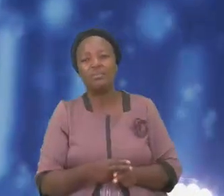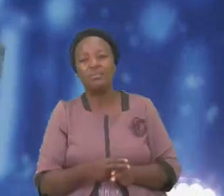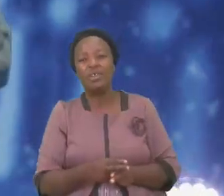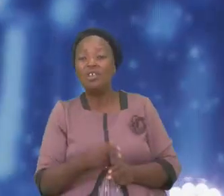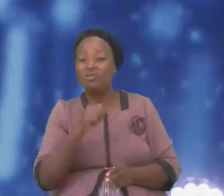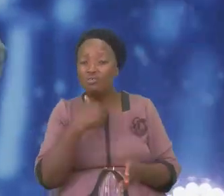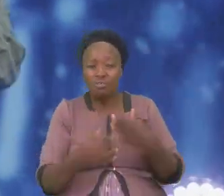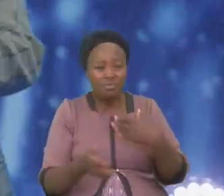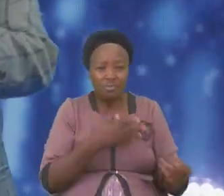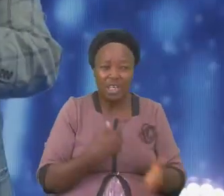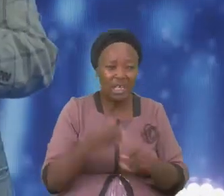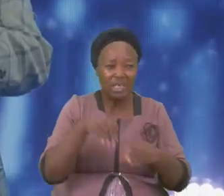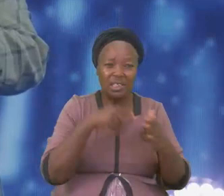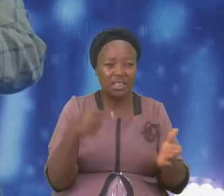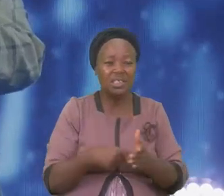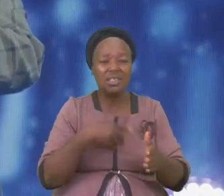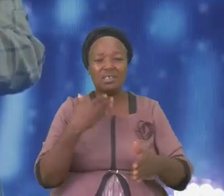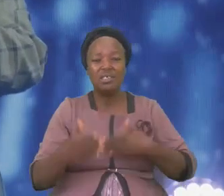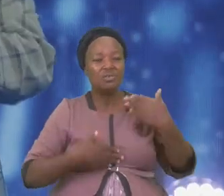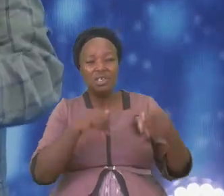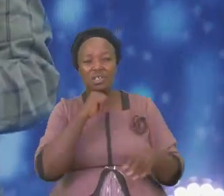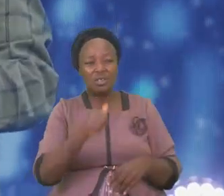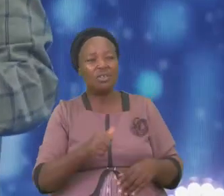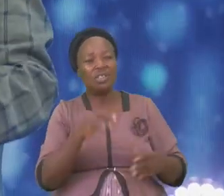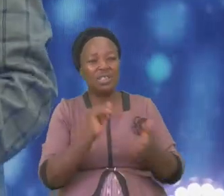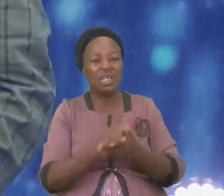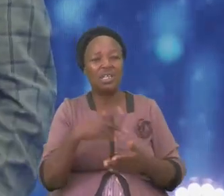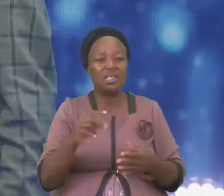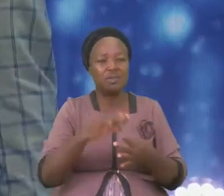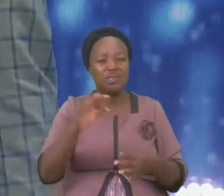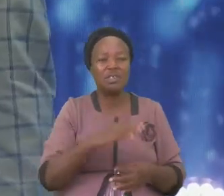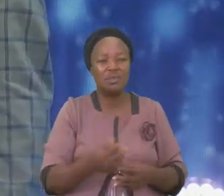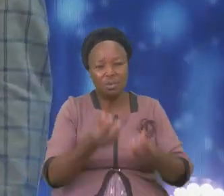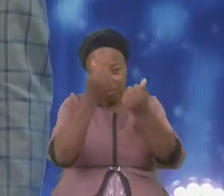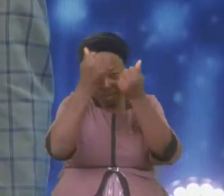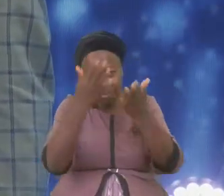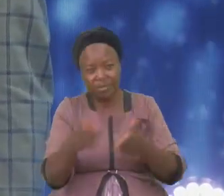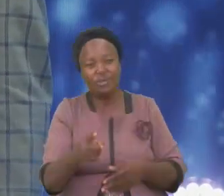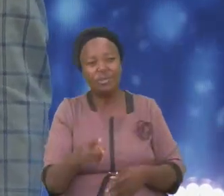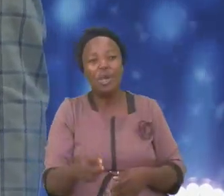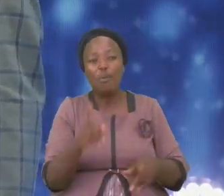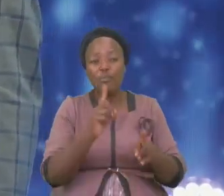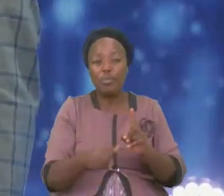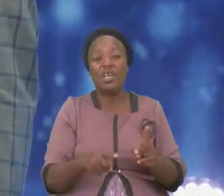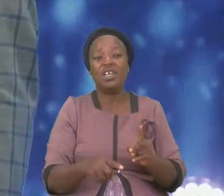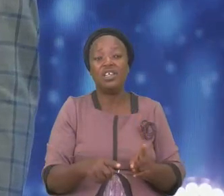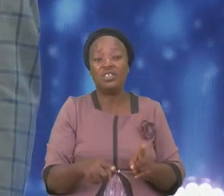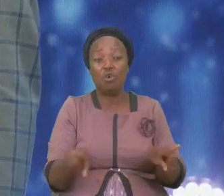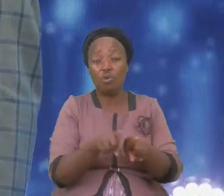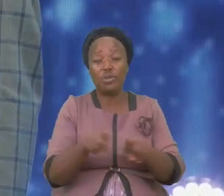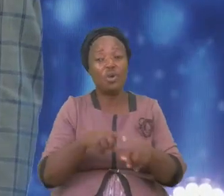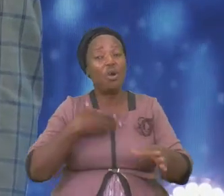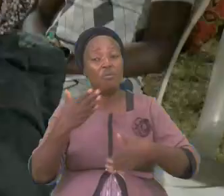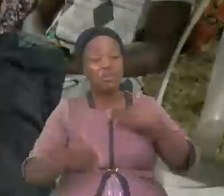unto you. But rather, rejoice because your names are written